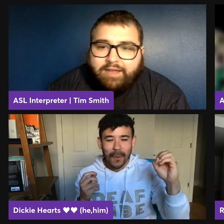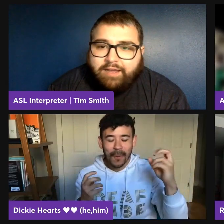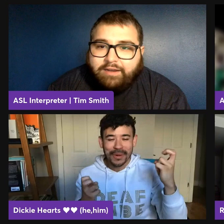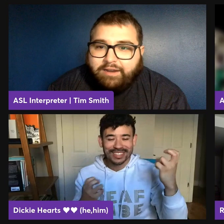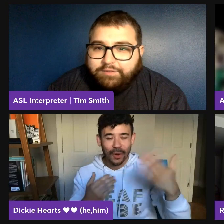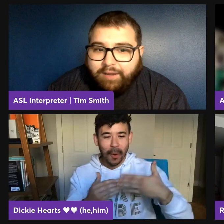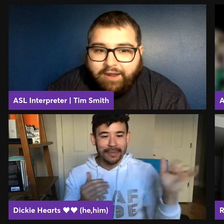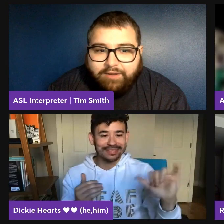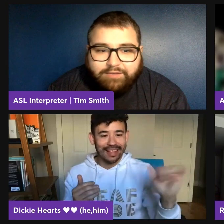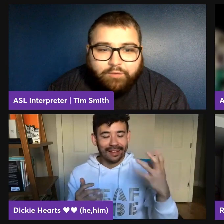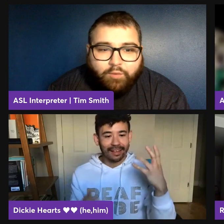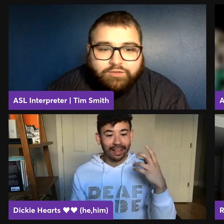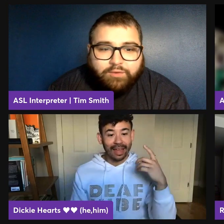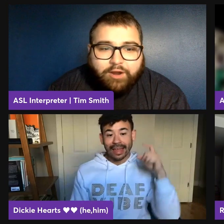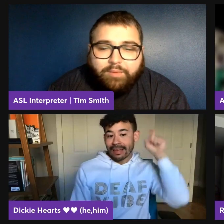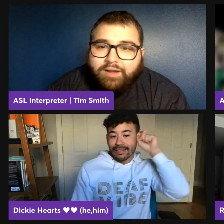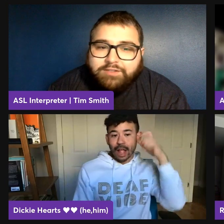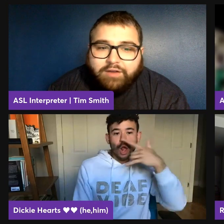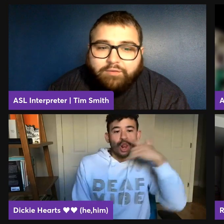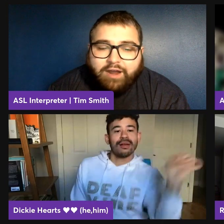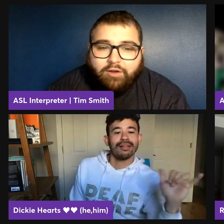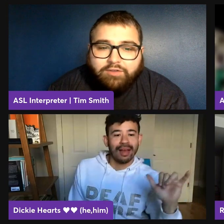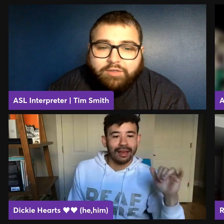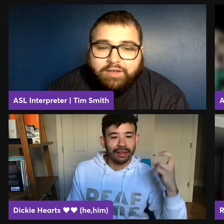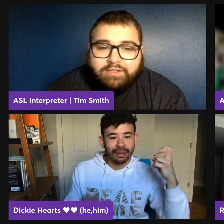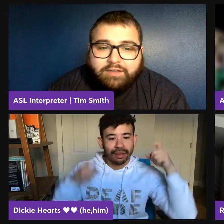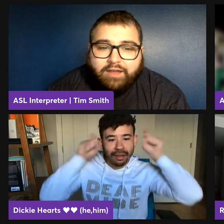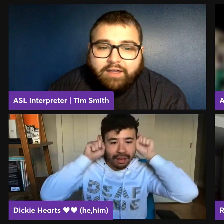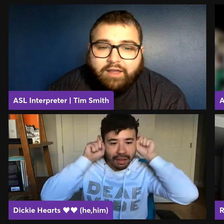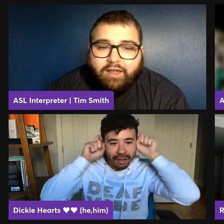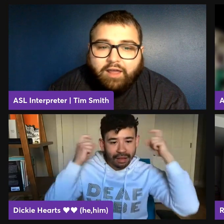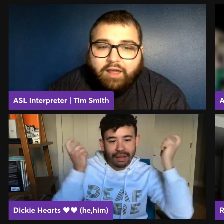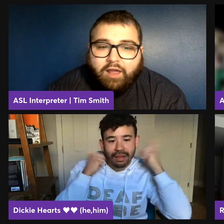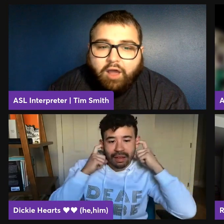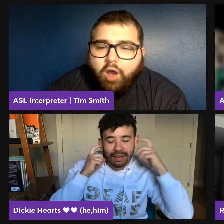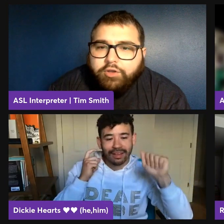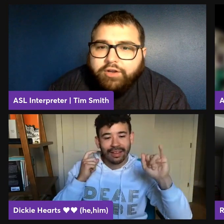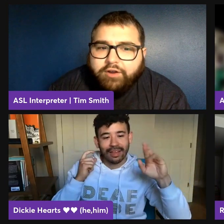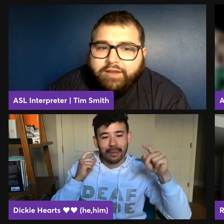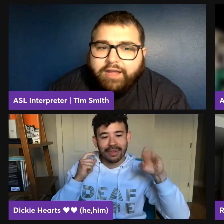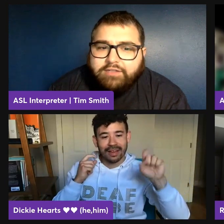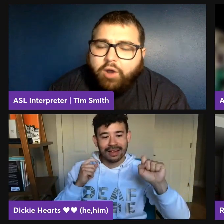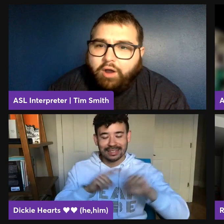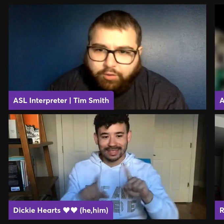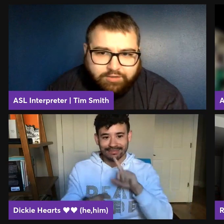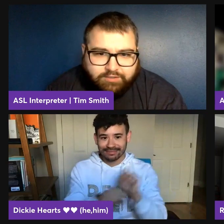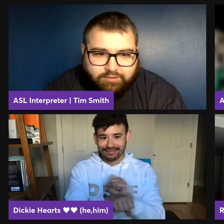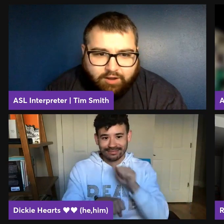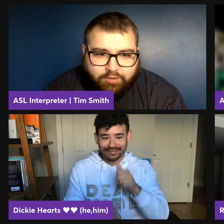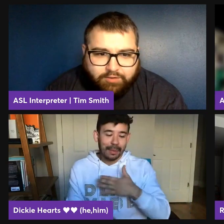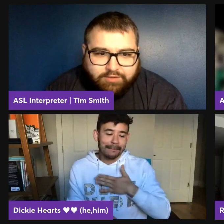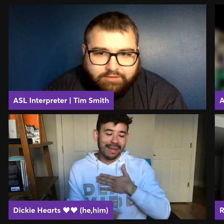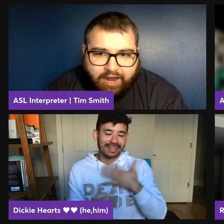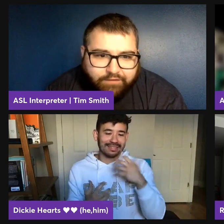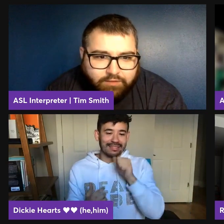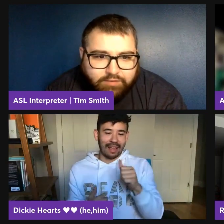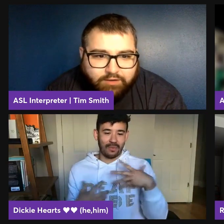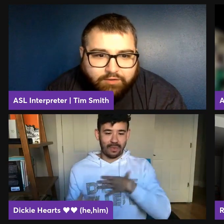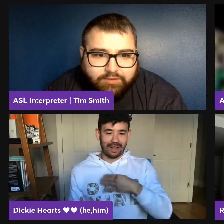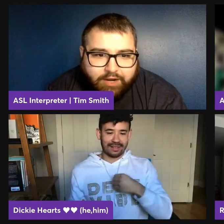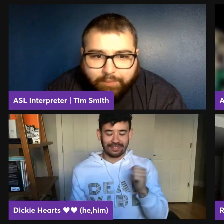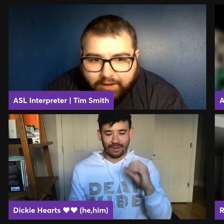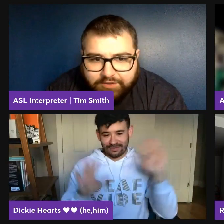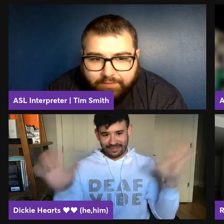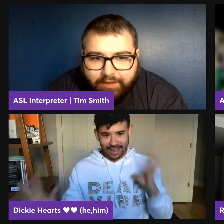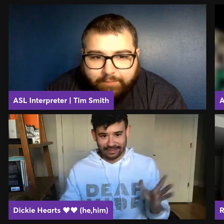especially today, like in this, but nowadays everyone walks around with AirPods. So everyone kind of also thinks that like, oh, your hearing aids. Oh, are those headphones?